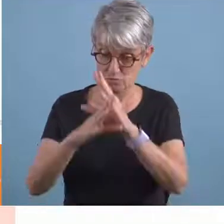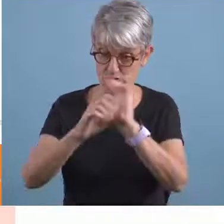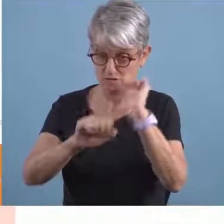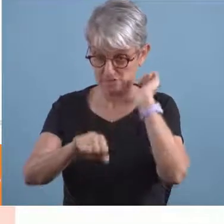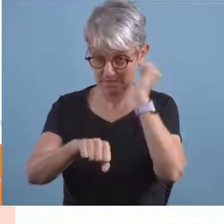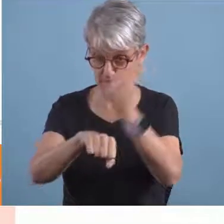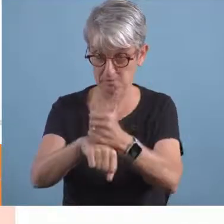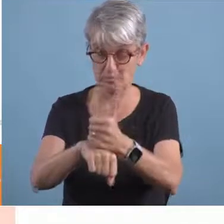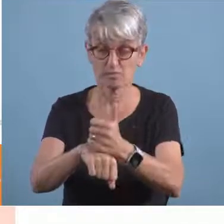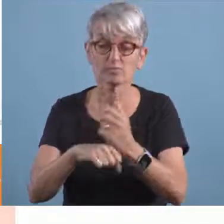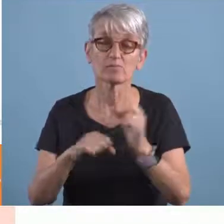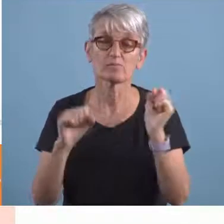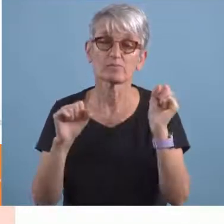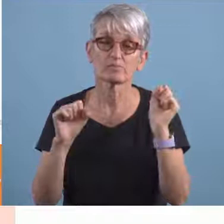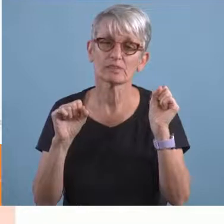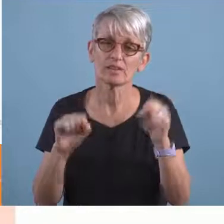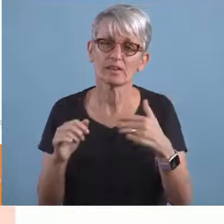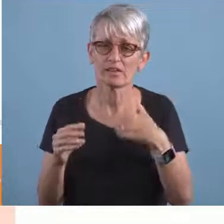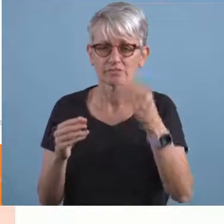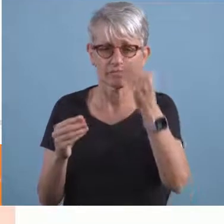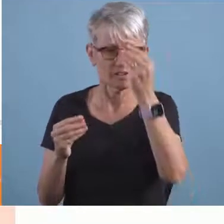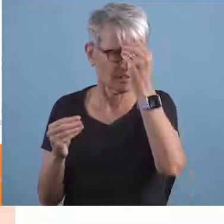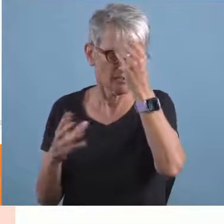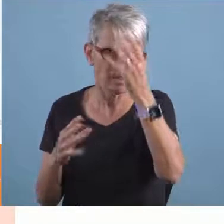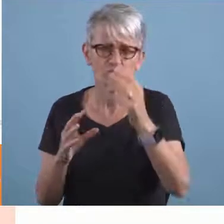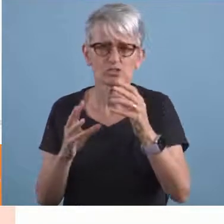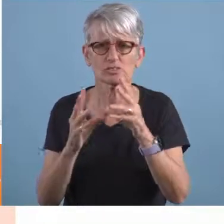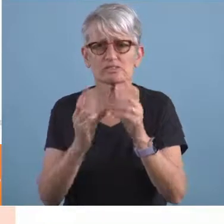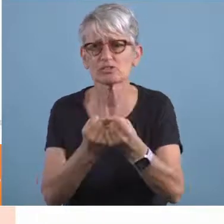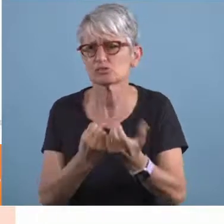can have some informational sessions, perhaps through